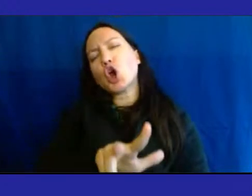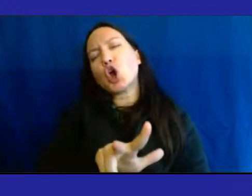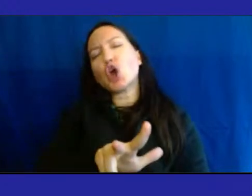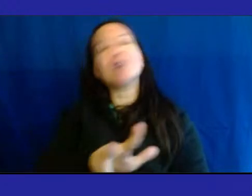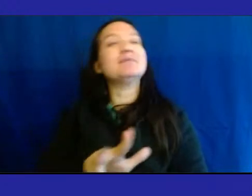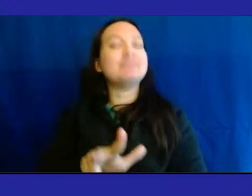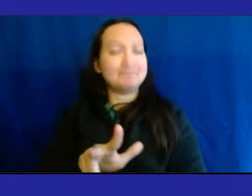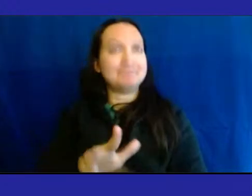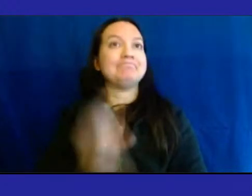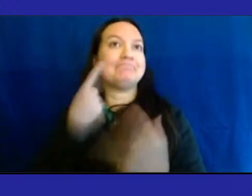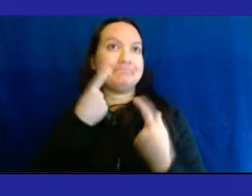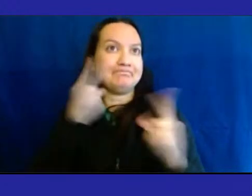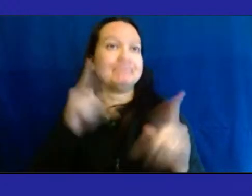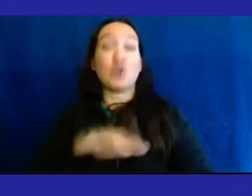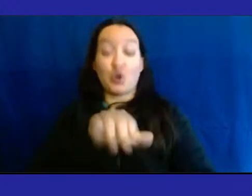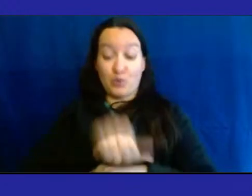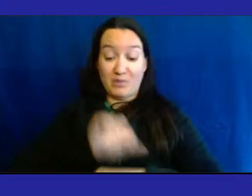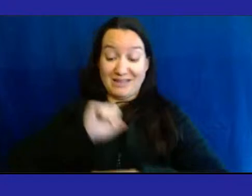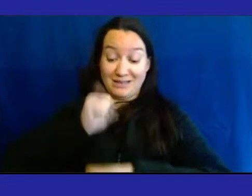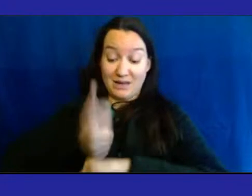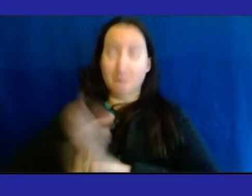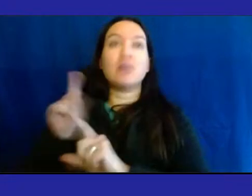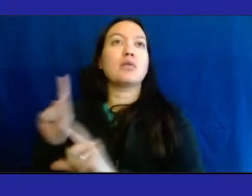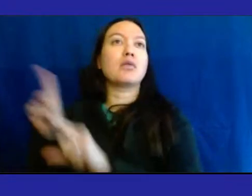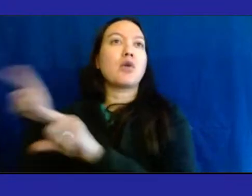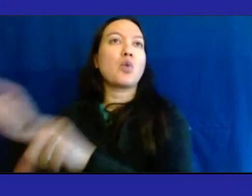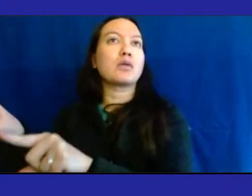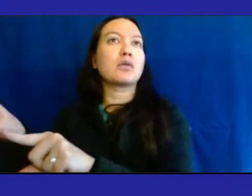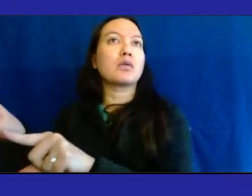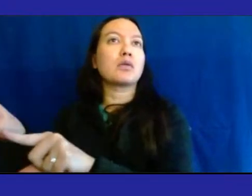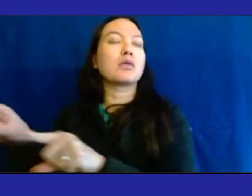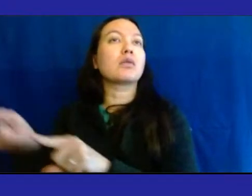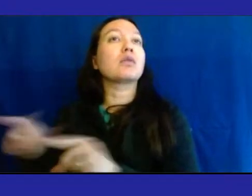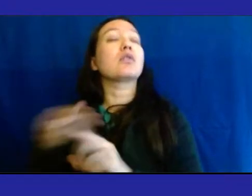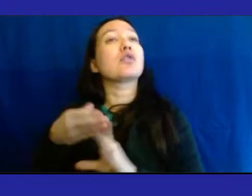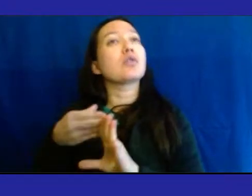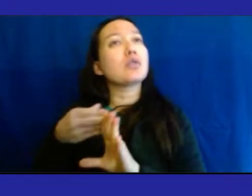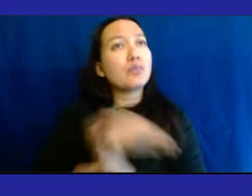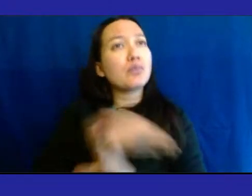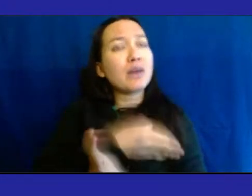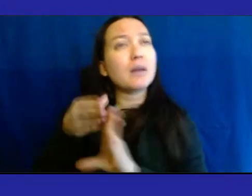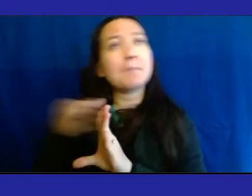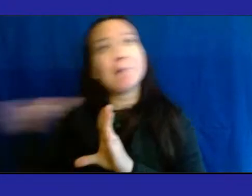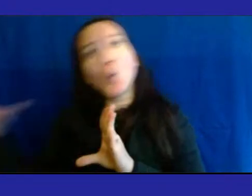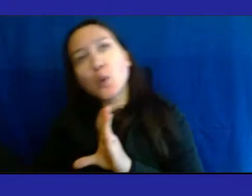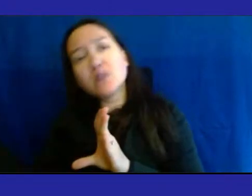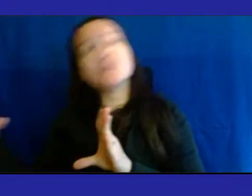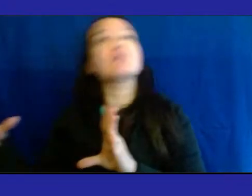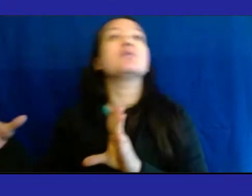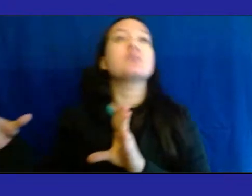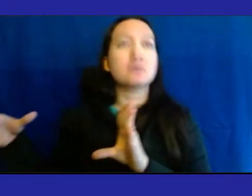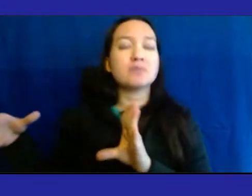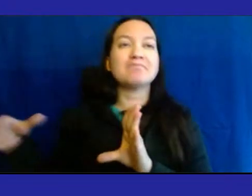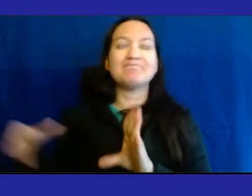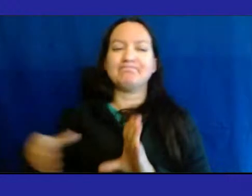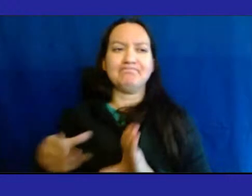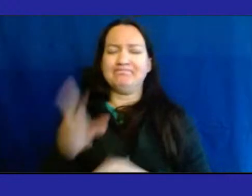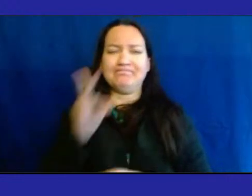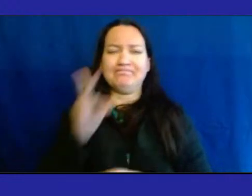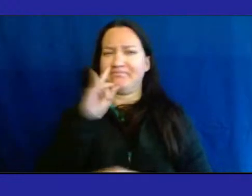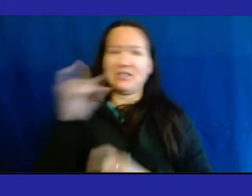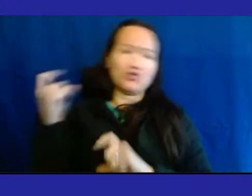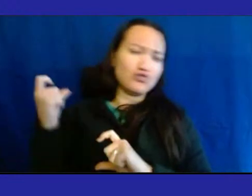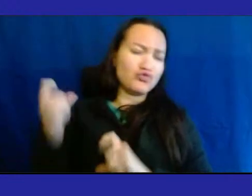90 days. Now, from the pre-algorithm time to the post-algorithm time, we're not seeing a